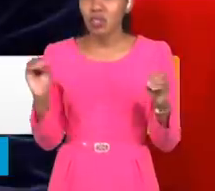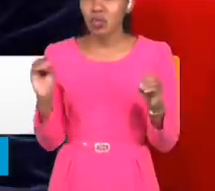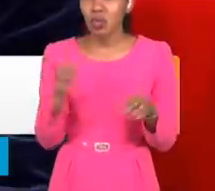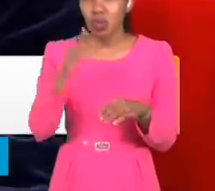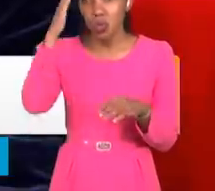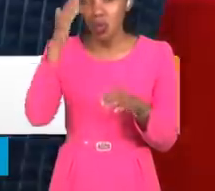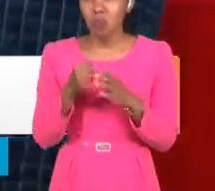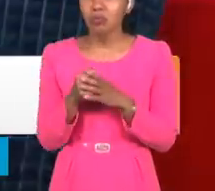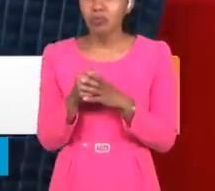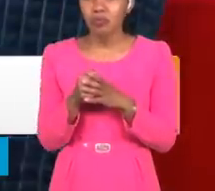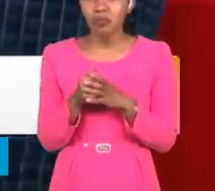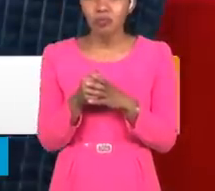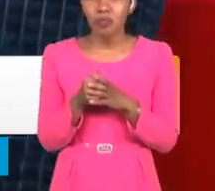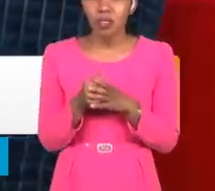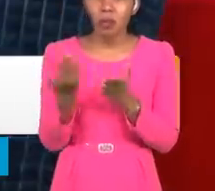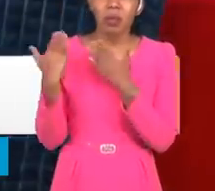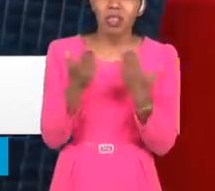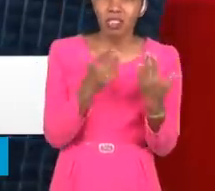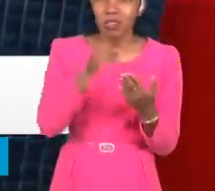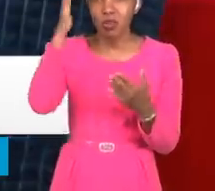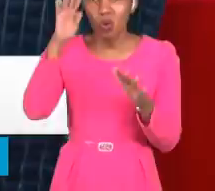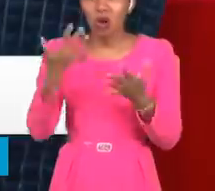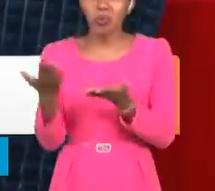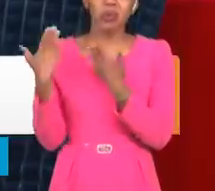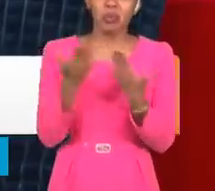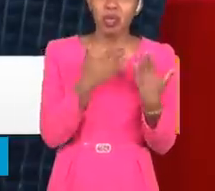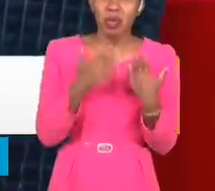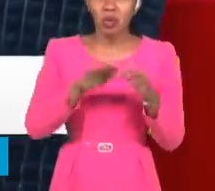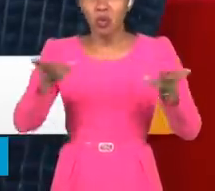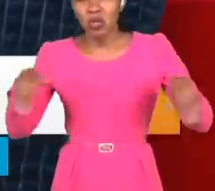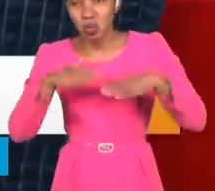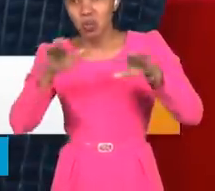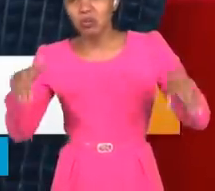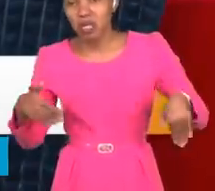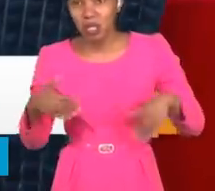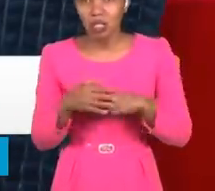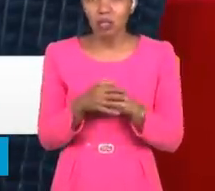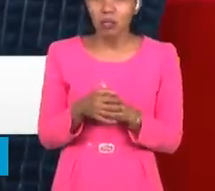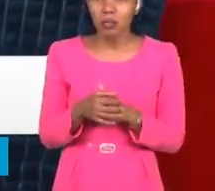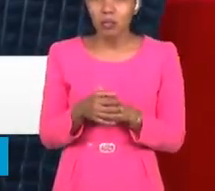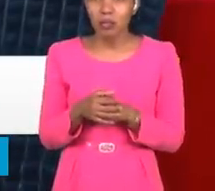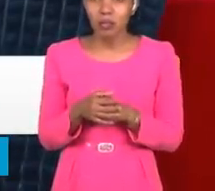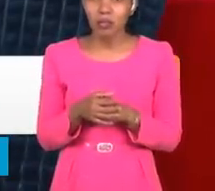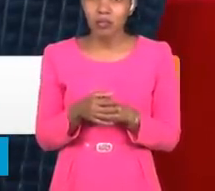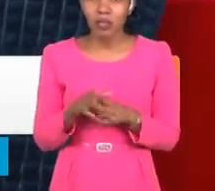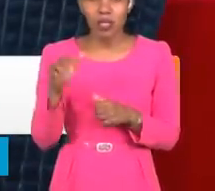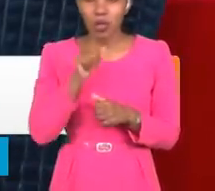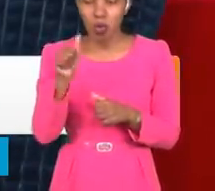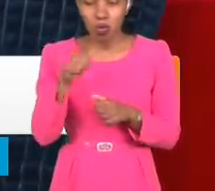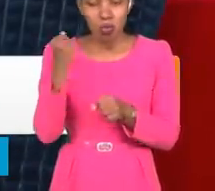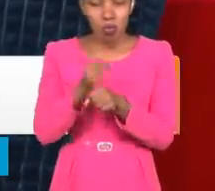those pictures? Yes. Yeah. Bathing, you know. Yeah. You know the way we bathe, we are swimming in the lake. Sure. Those things. Okay. Don't do